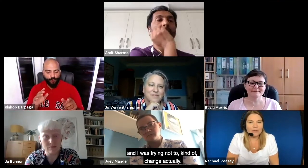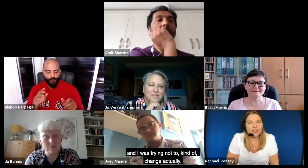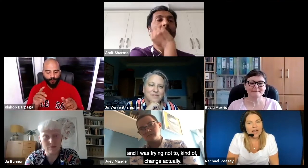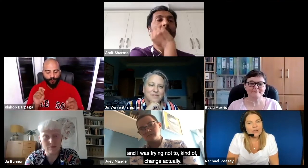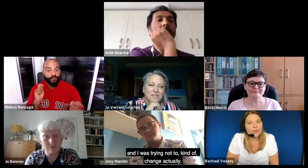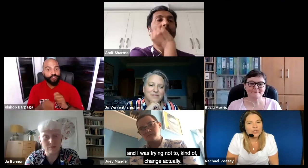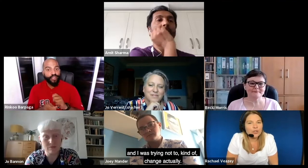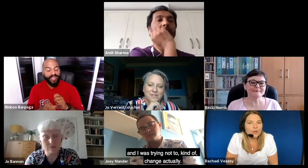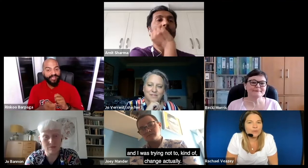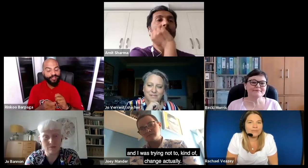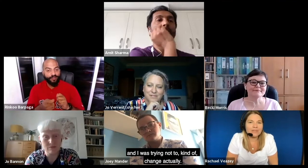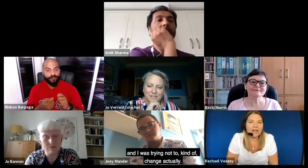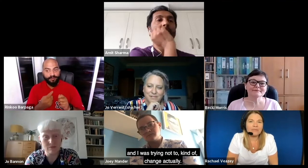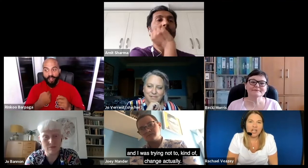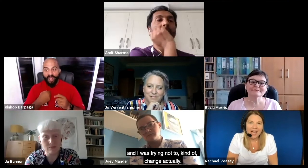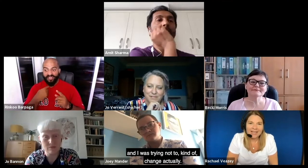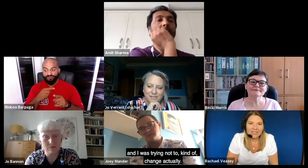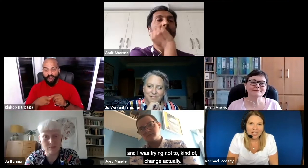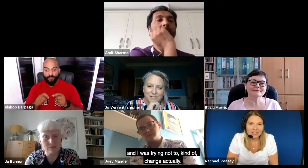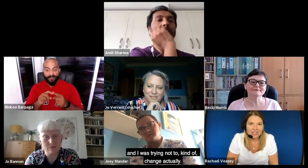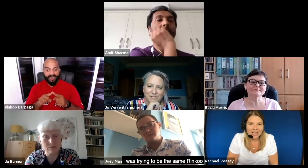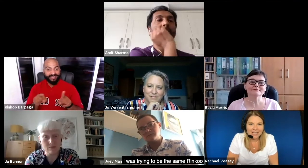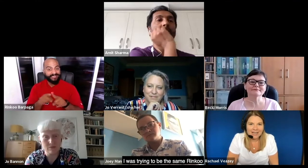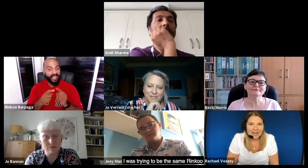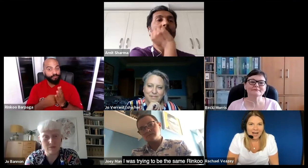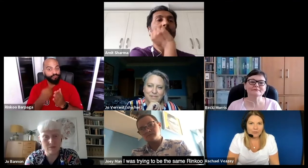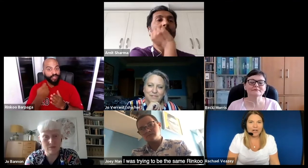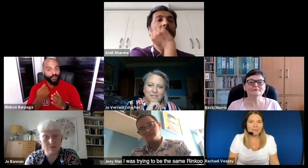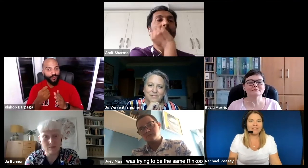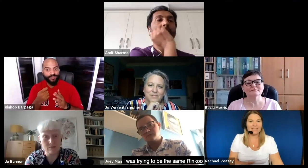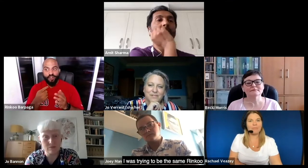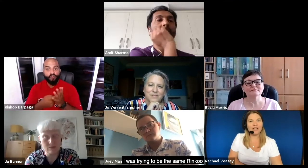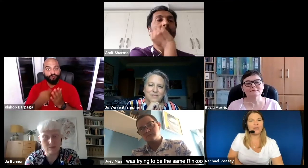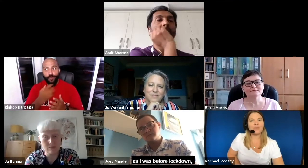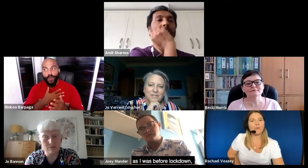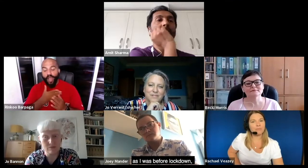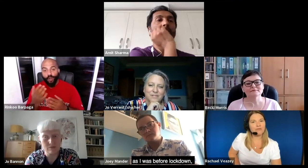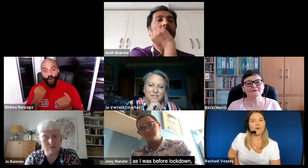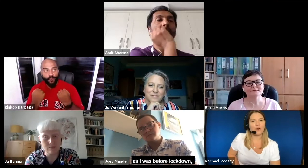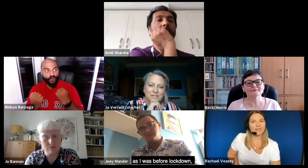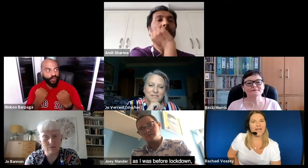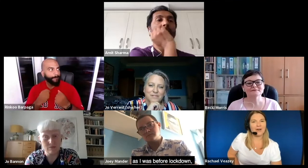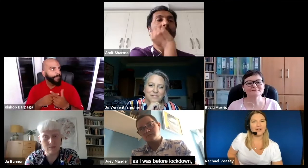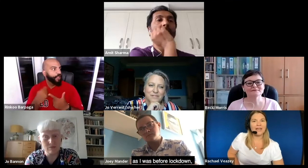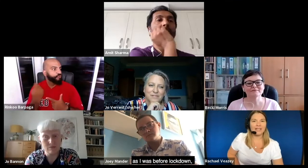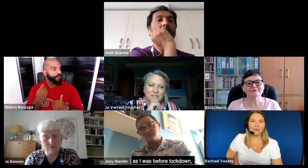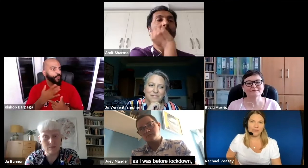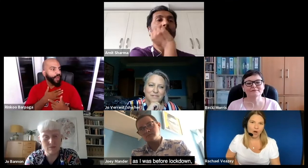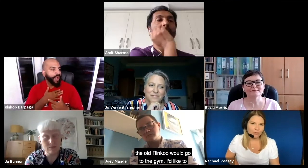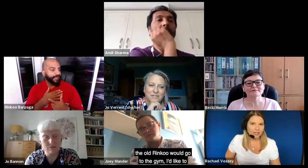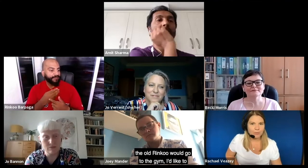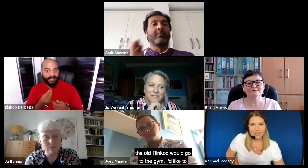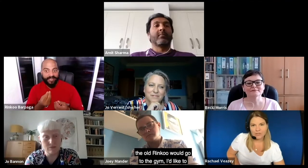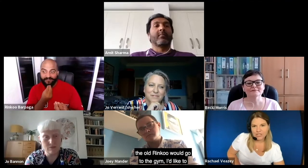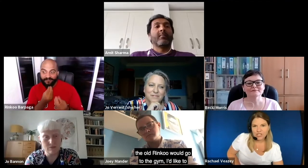And I was trying not to kind of change, actually. I was trying to be the same Rinkoo as I was before lockdown. You know, the